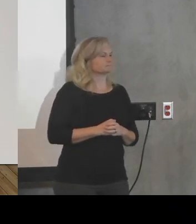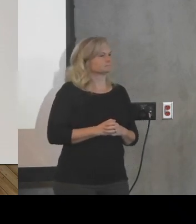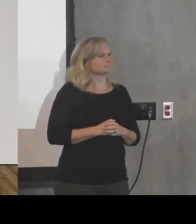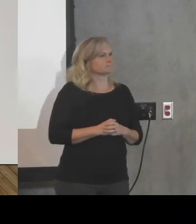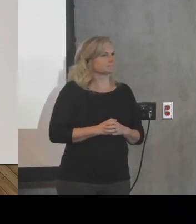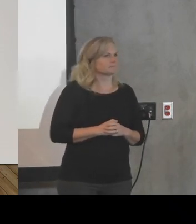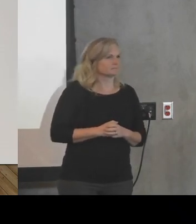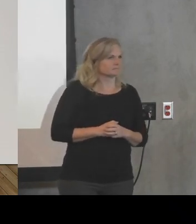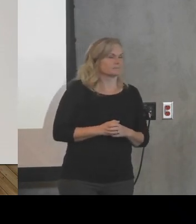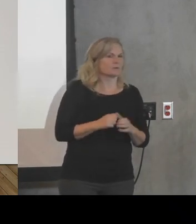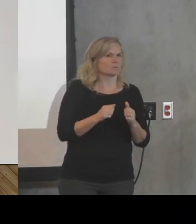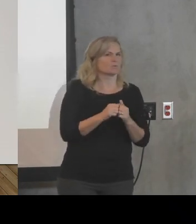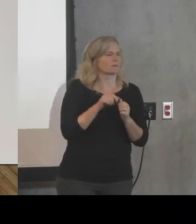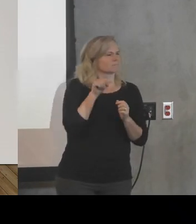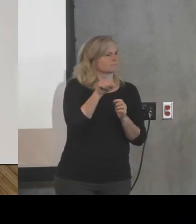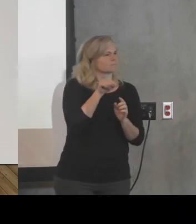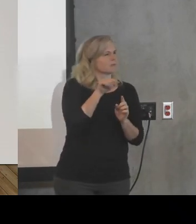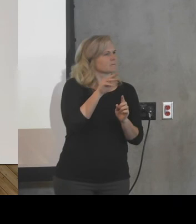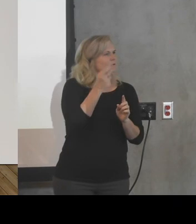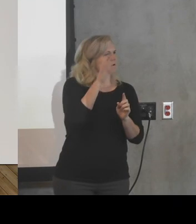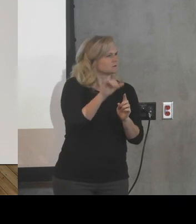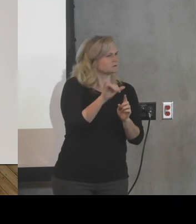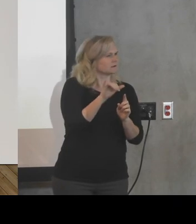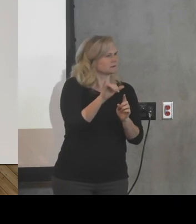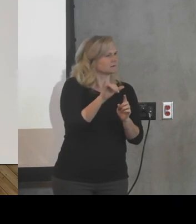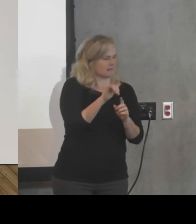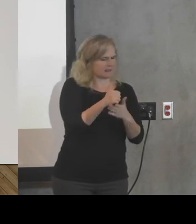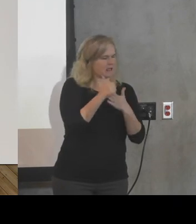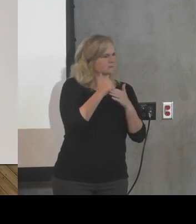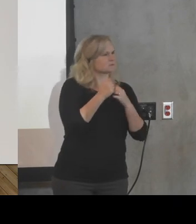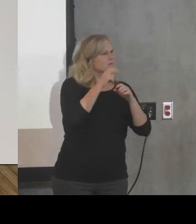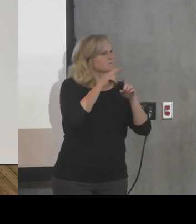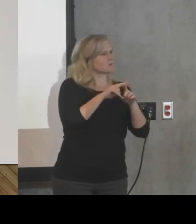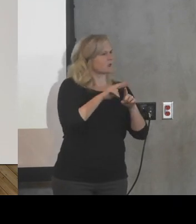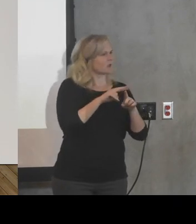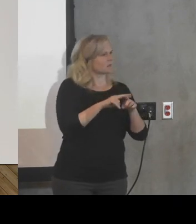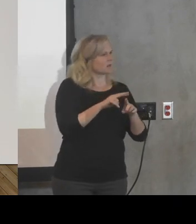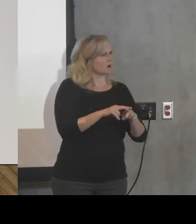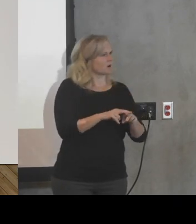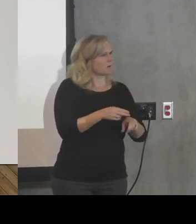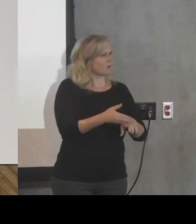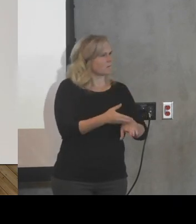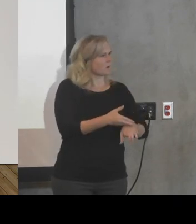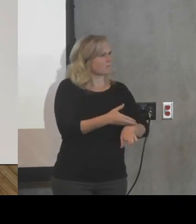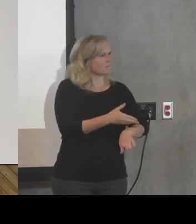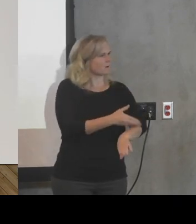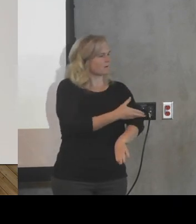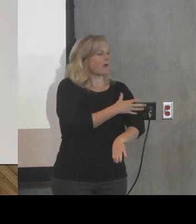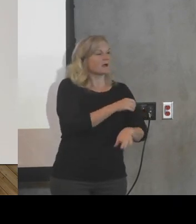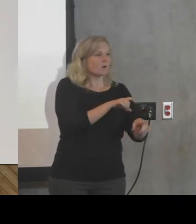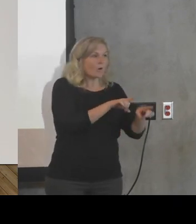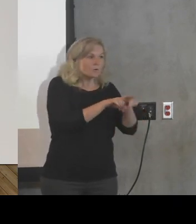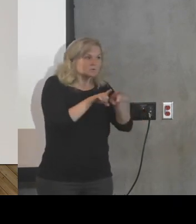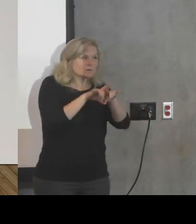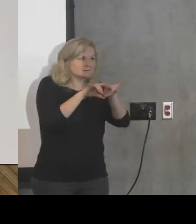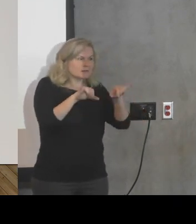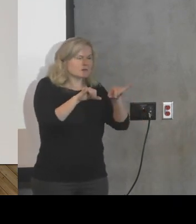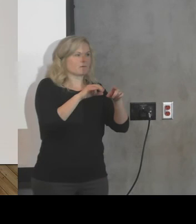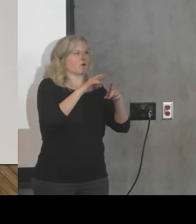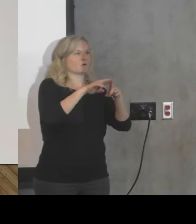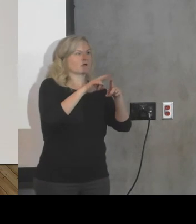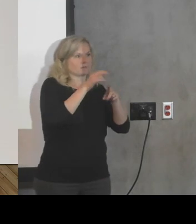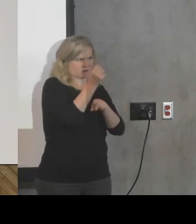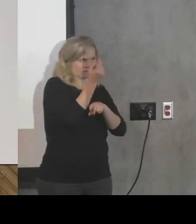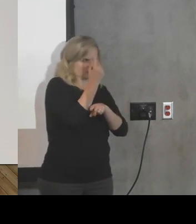about morphology is it helps build vocabulary and vocabulary comprehension. Because